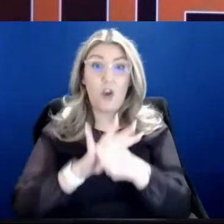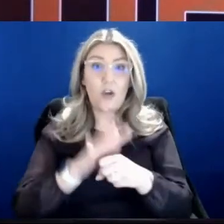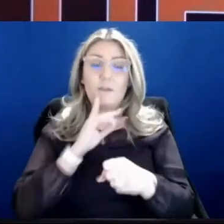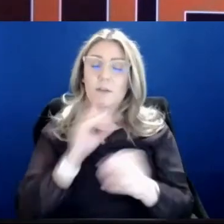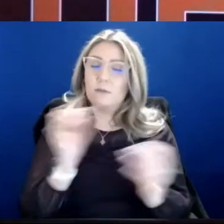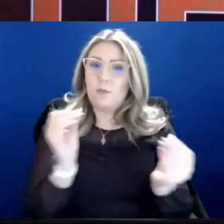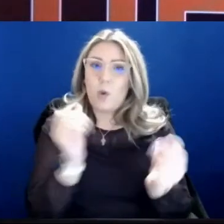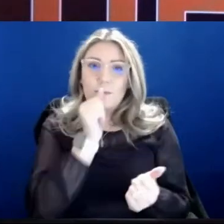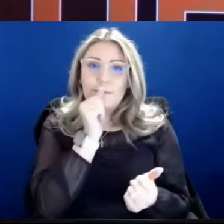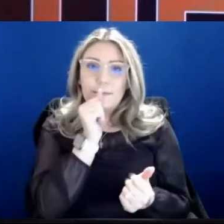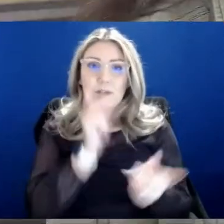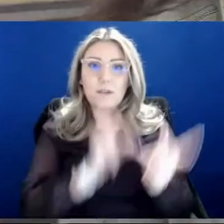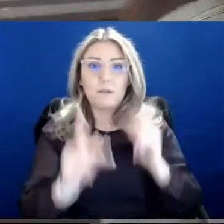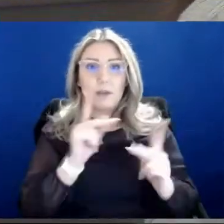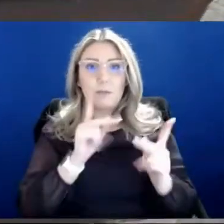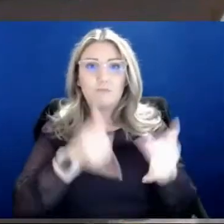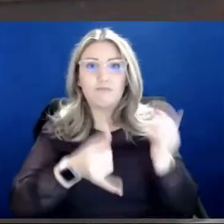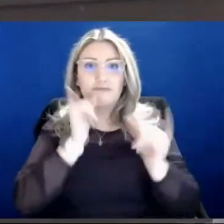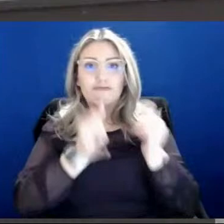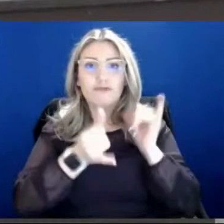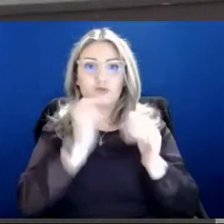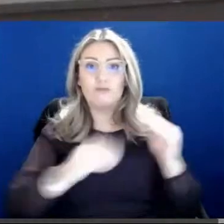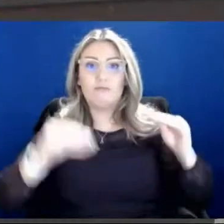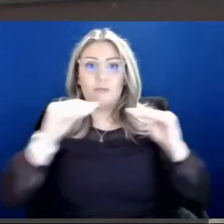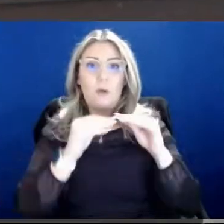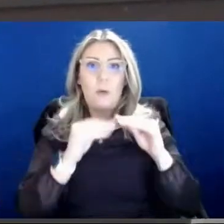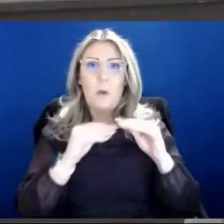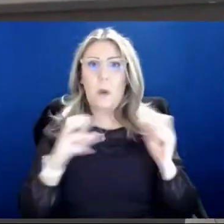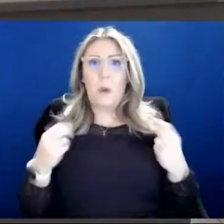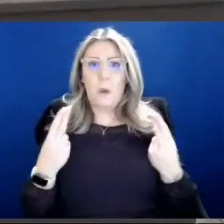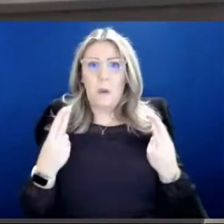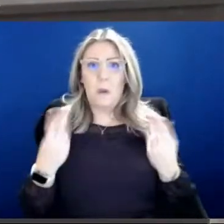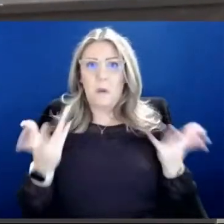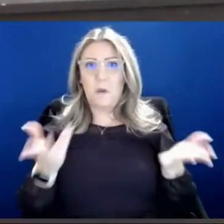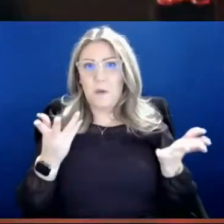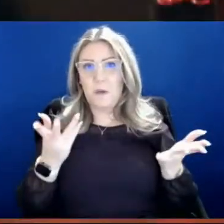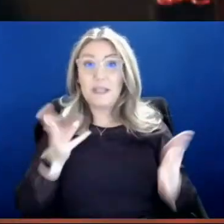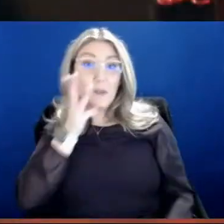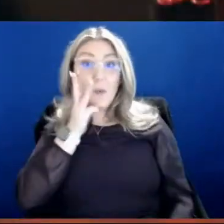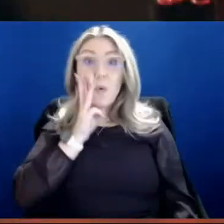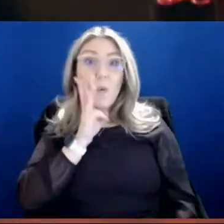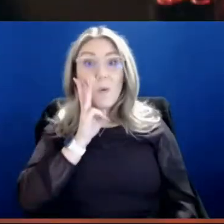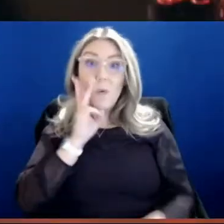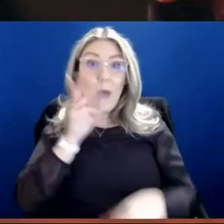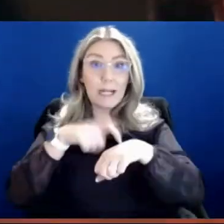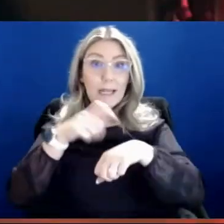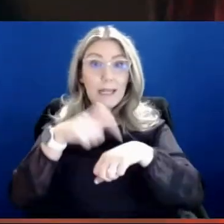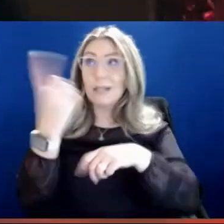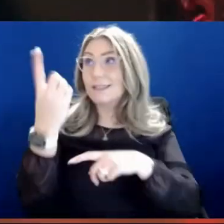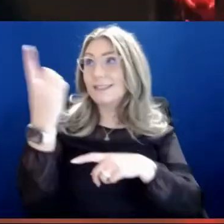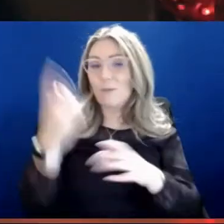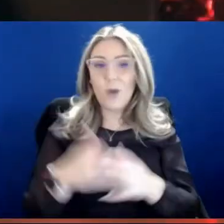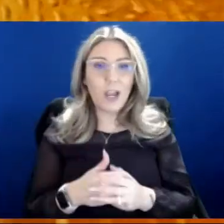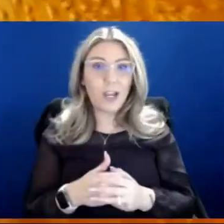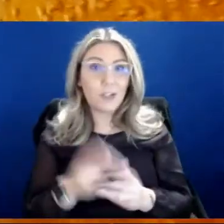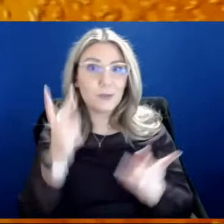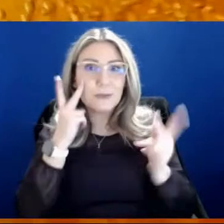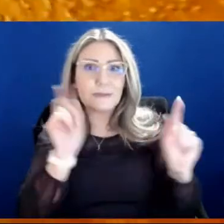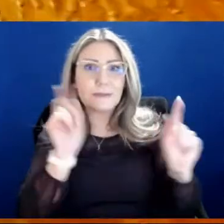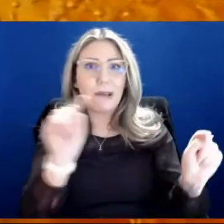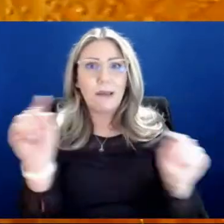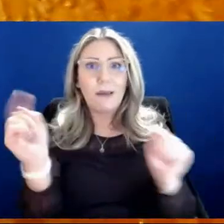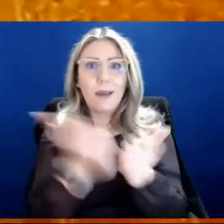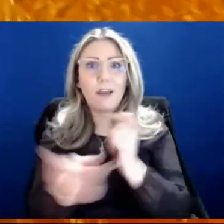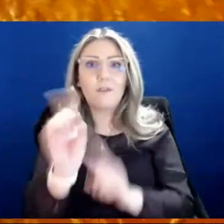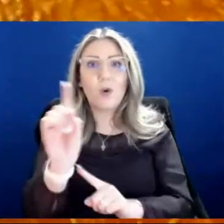have been drinking more than ever. Oh, how it's wine o'clock somewhere. You see that everywhere. Every shot, every drink, every